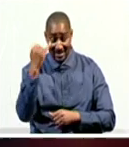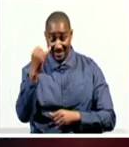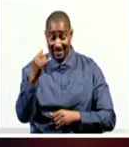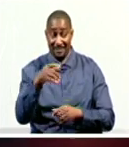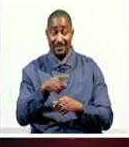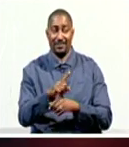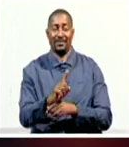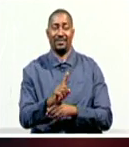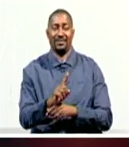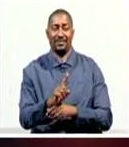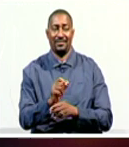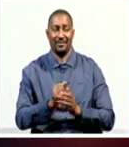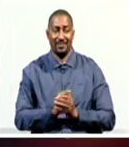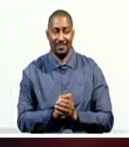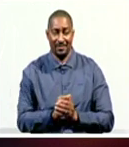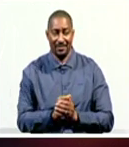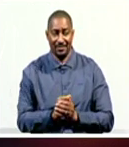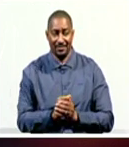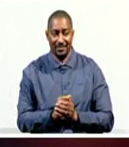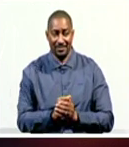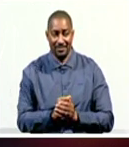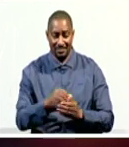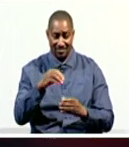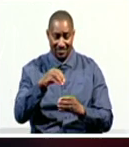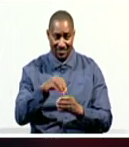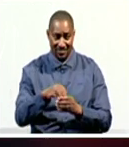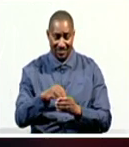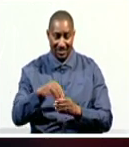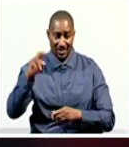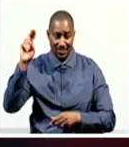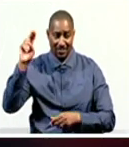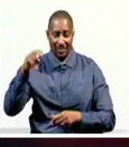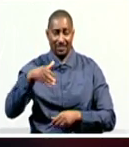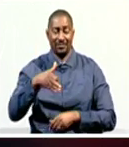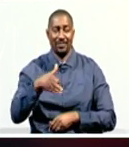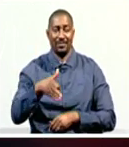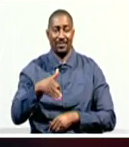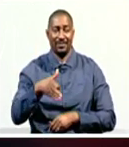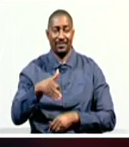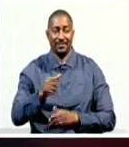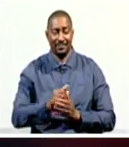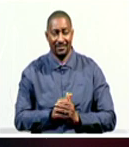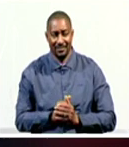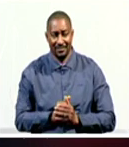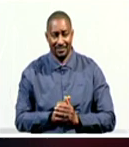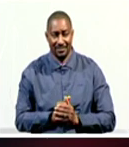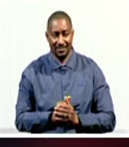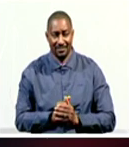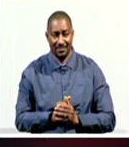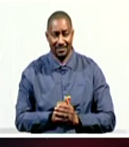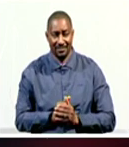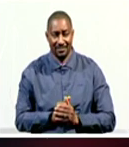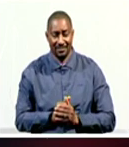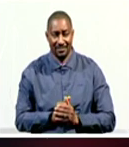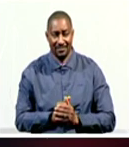of its kind to be introduced into the policy space of Namibia. And because it was the first, there were so many